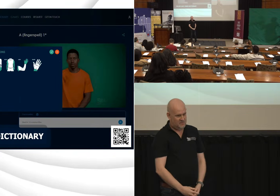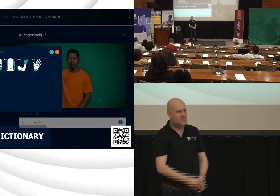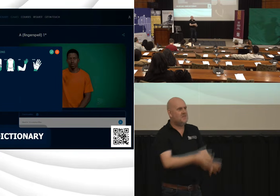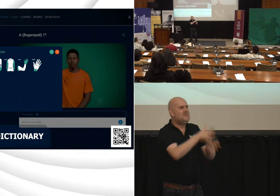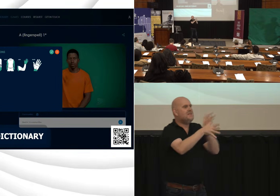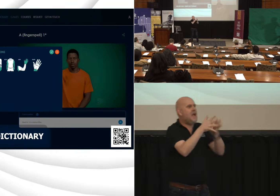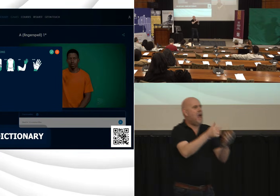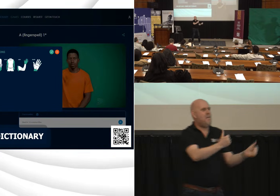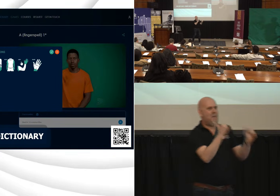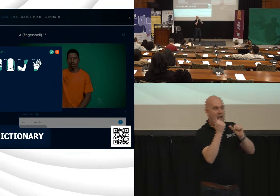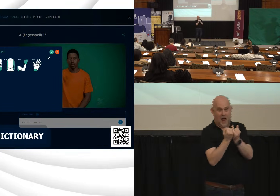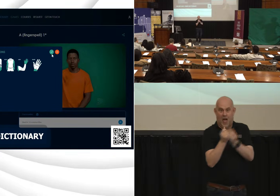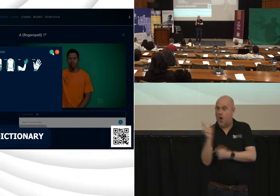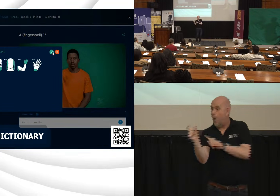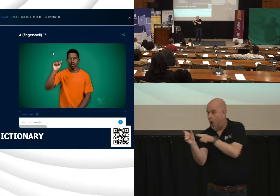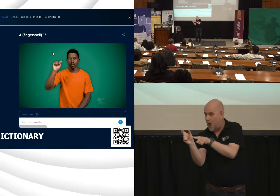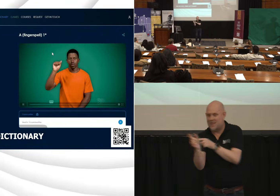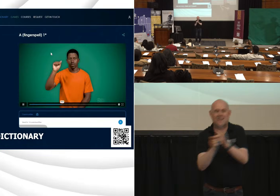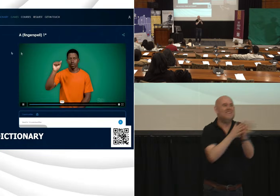as well.